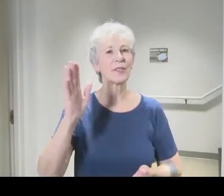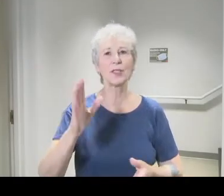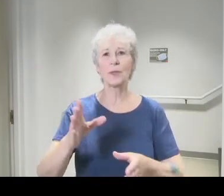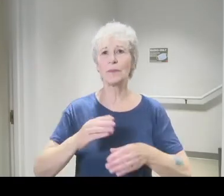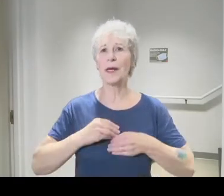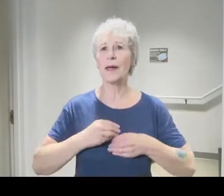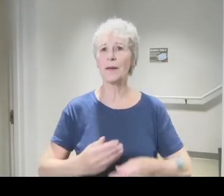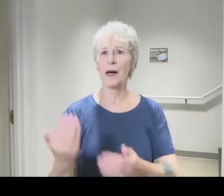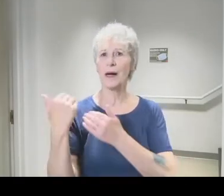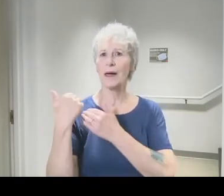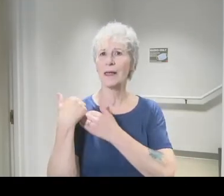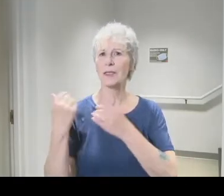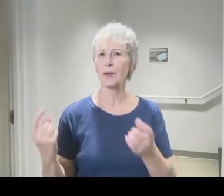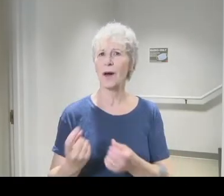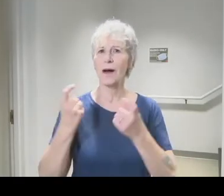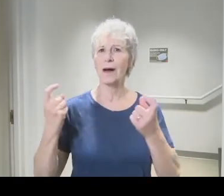That you would bear my